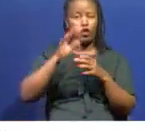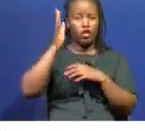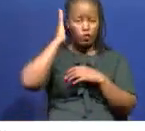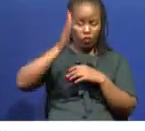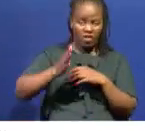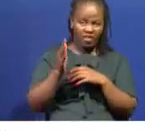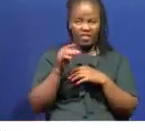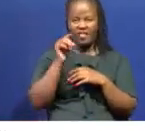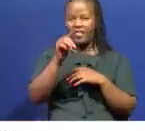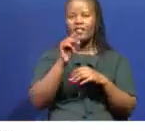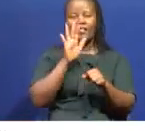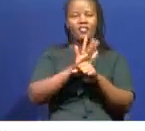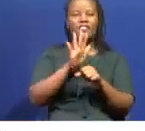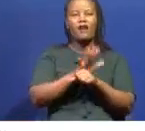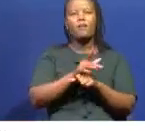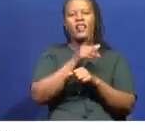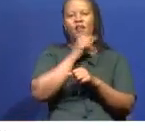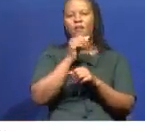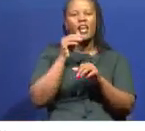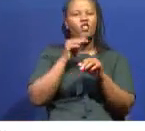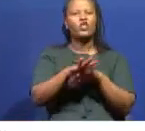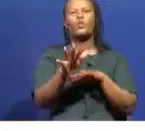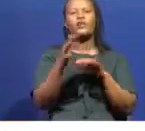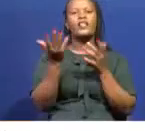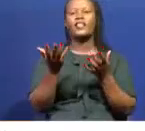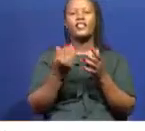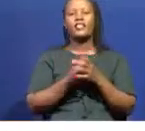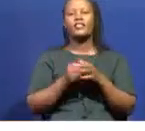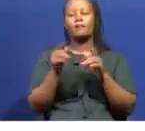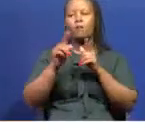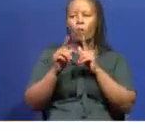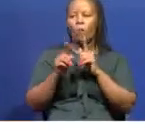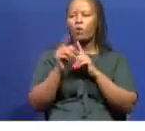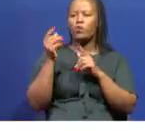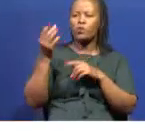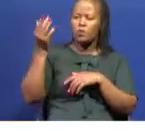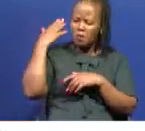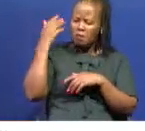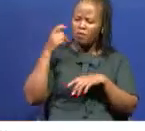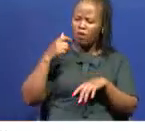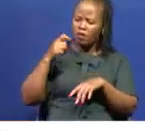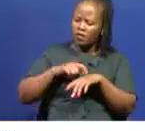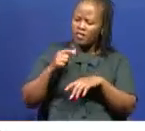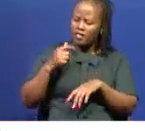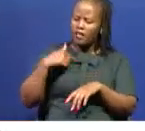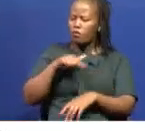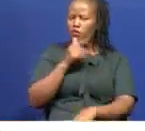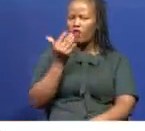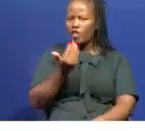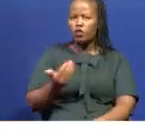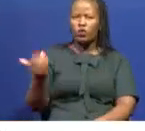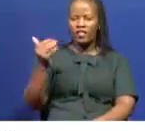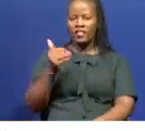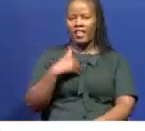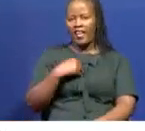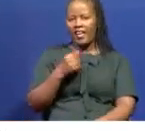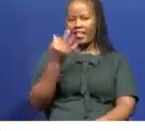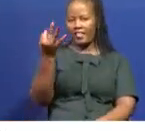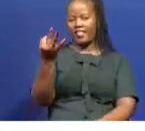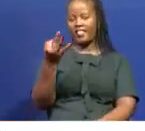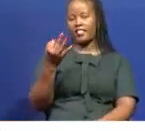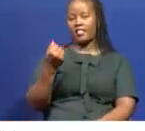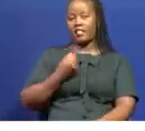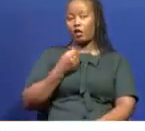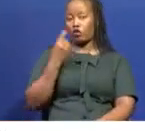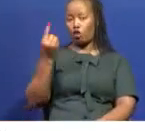male-dominated sport. When I was playing as a junior, most times we were just 2 girls, 3 girls playing with the